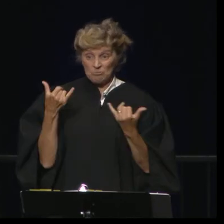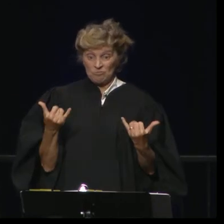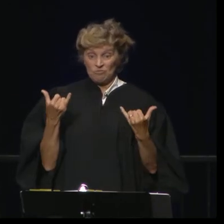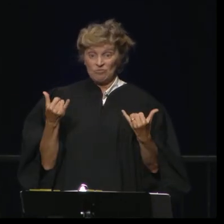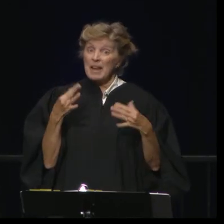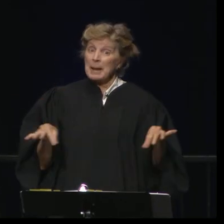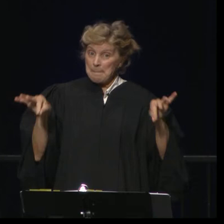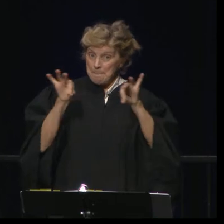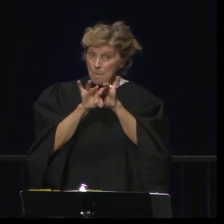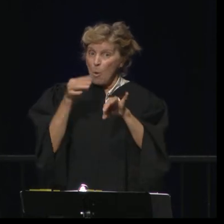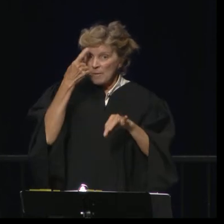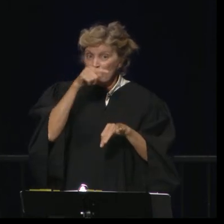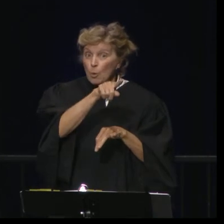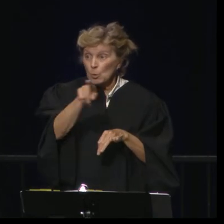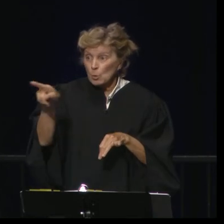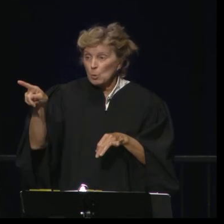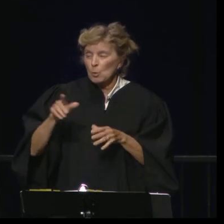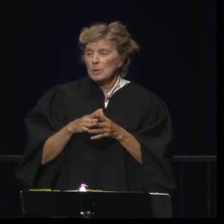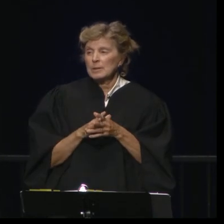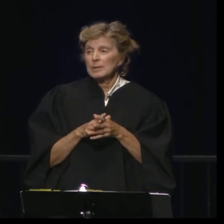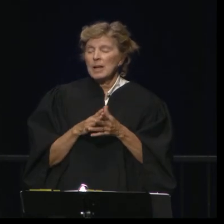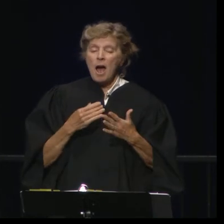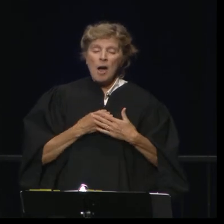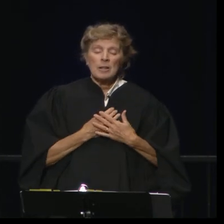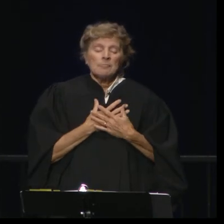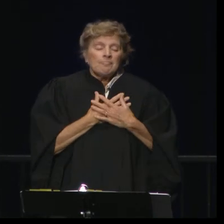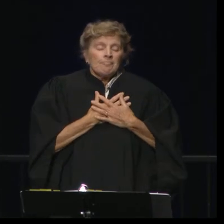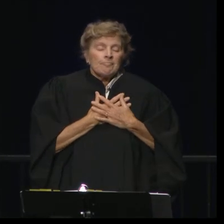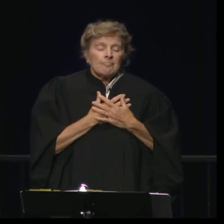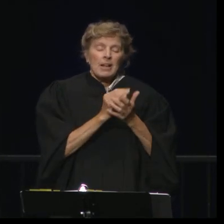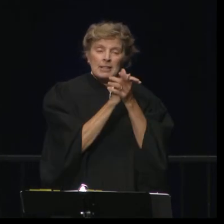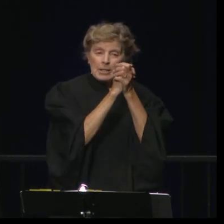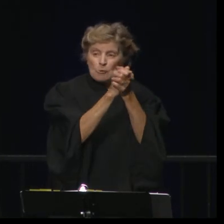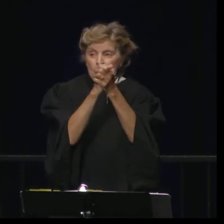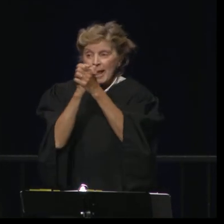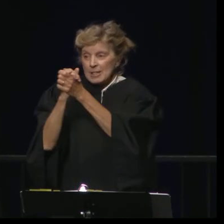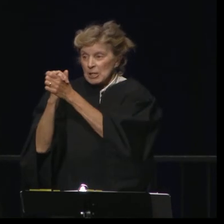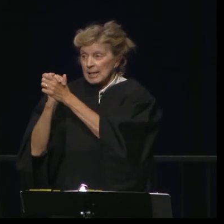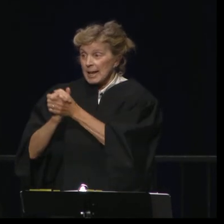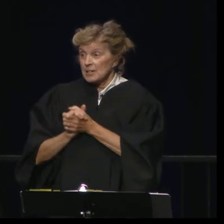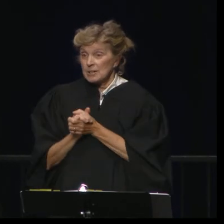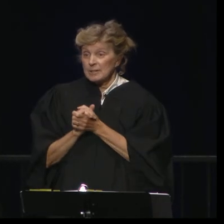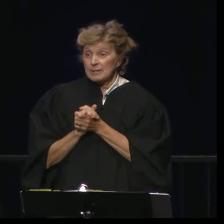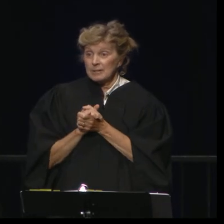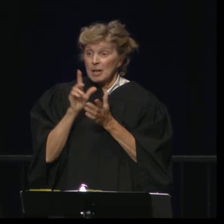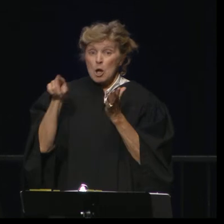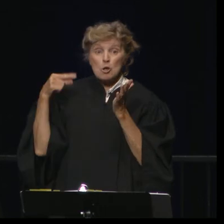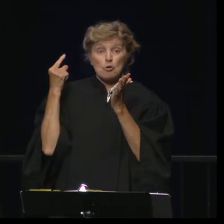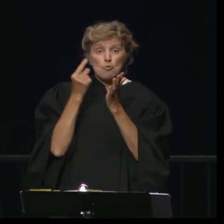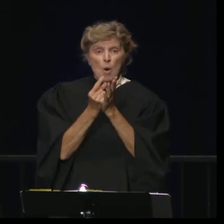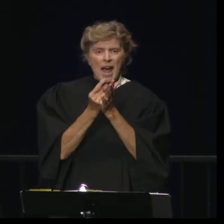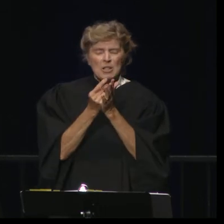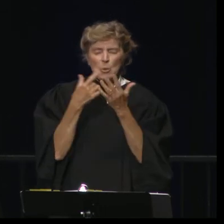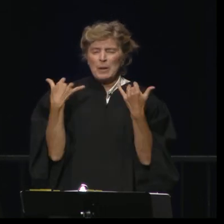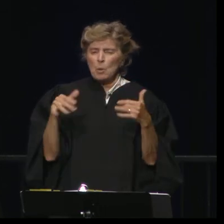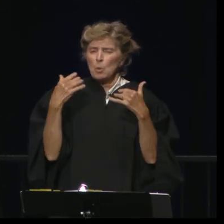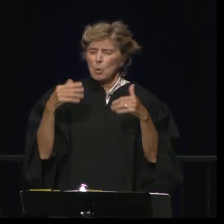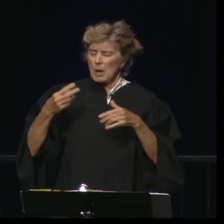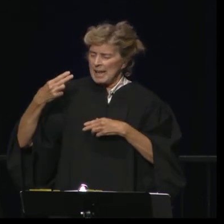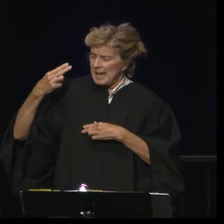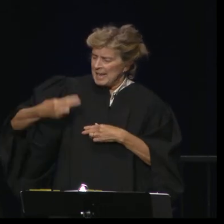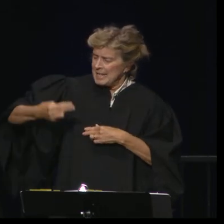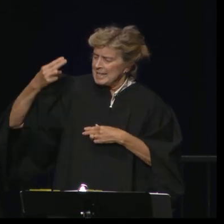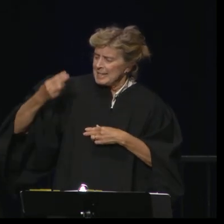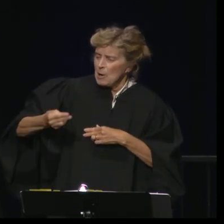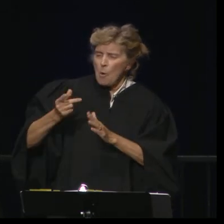you, and you have our warmest congratulations. You graduate at a milestone moment